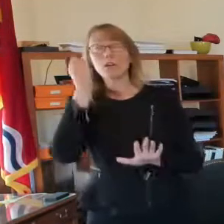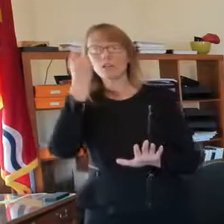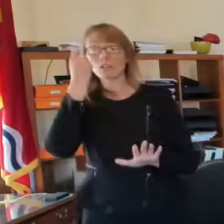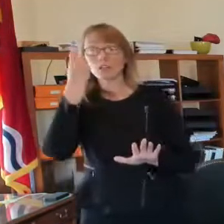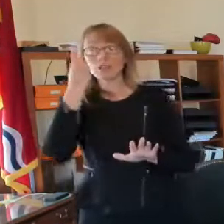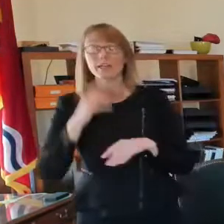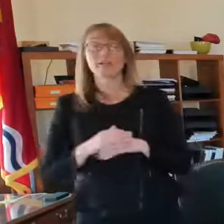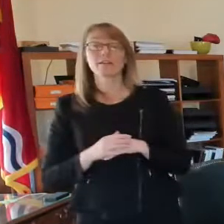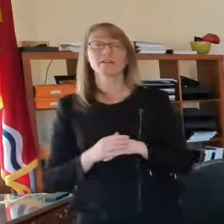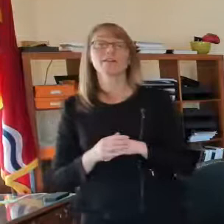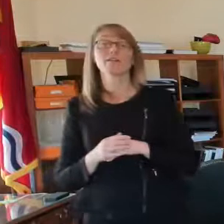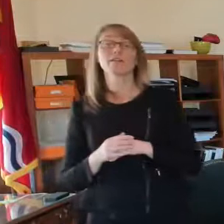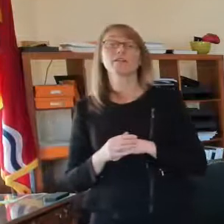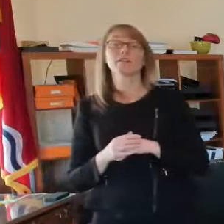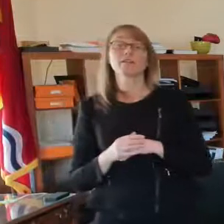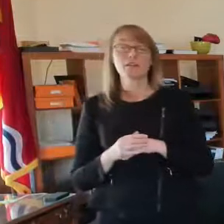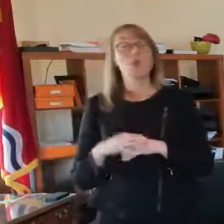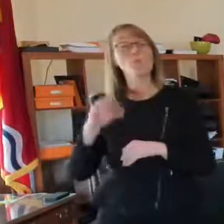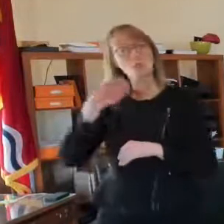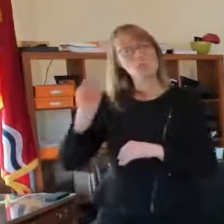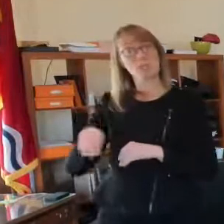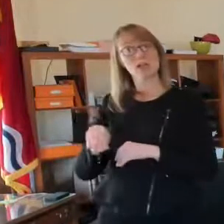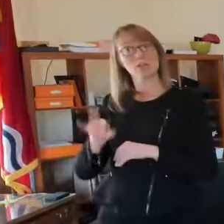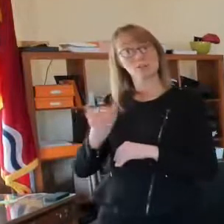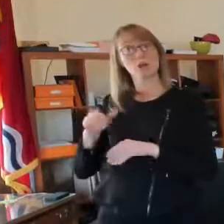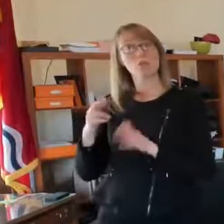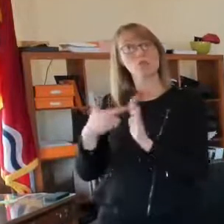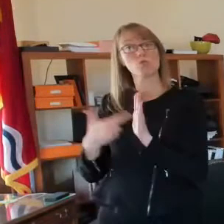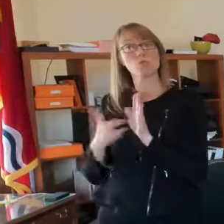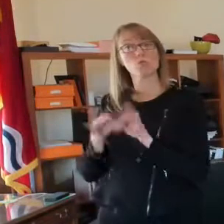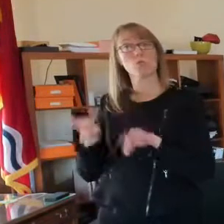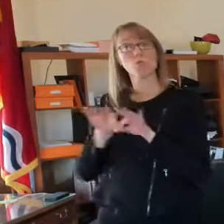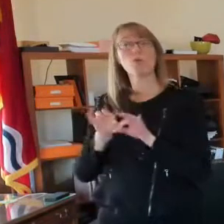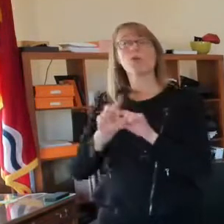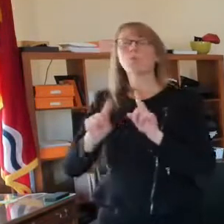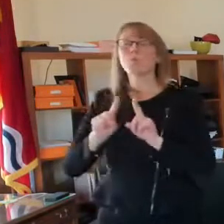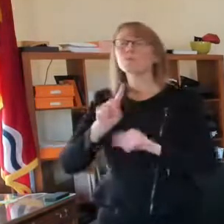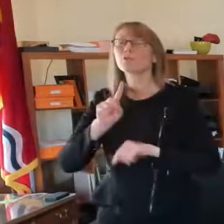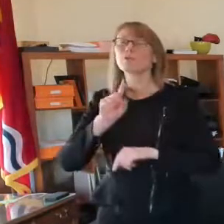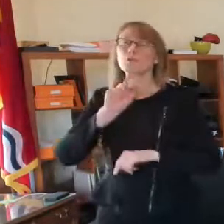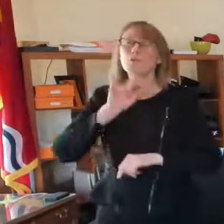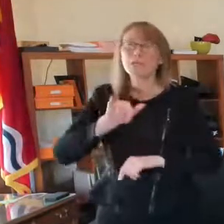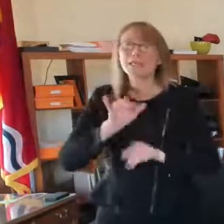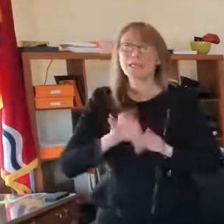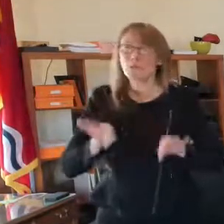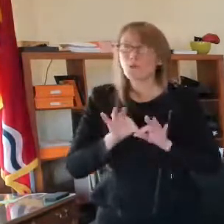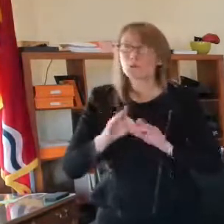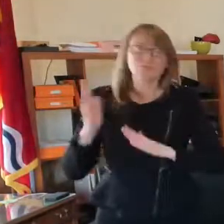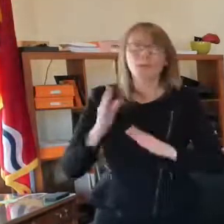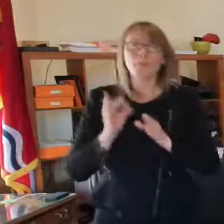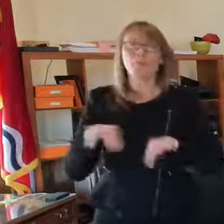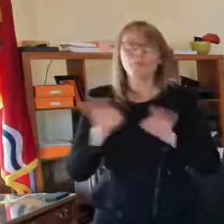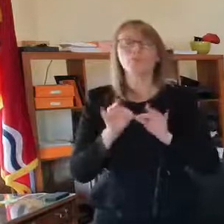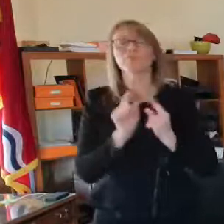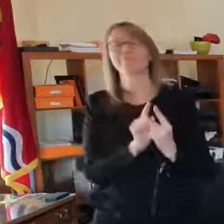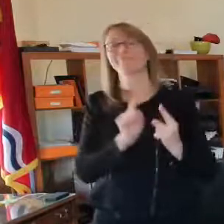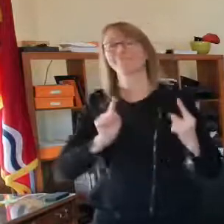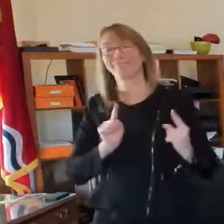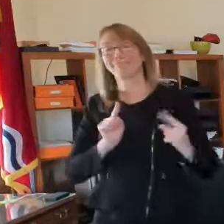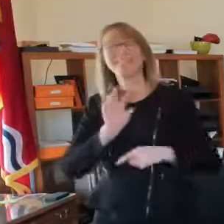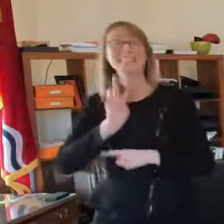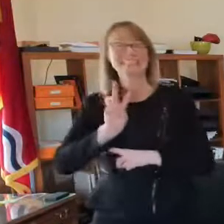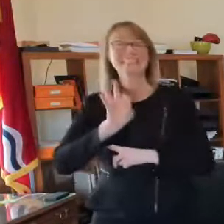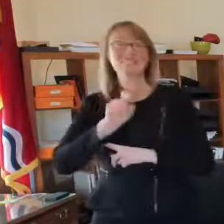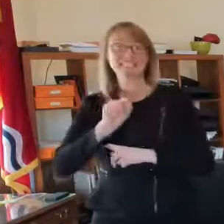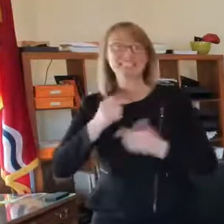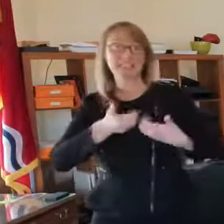the requirement to stay 6 feet apart. It is the social distancing, because if you had a 50% or a 25%